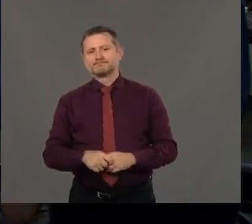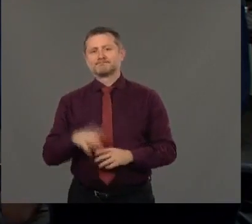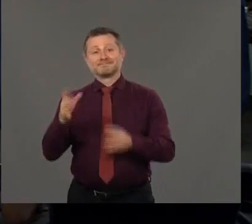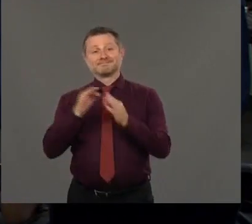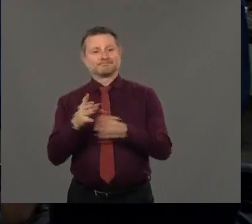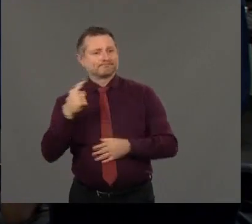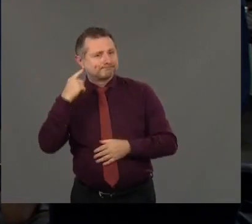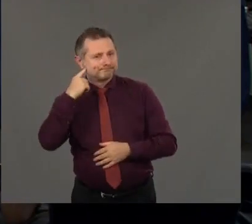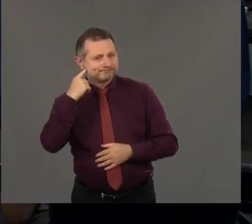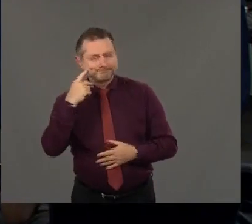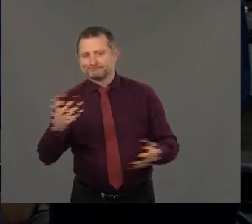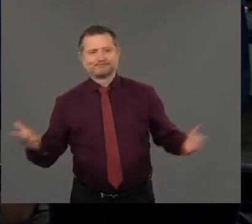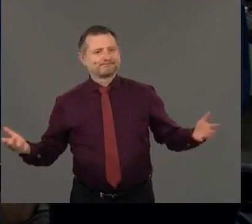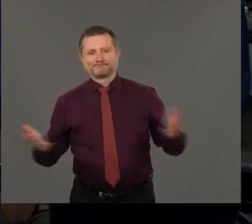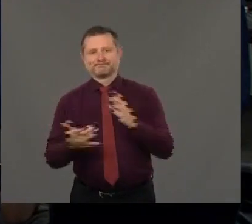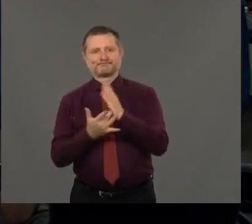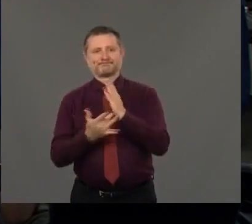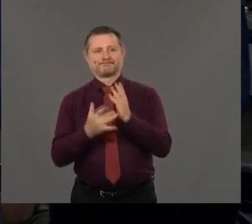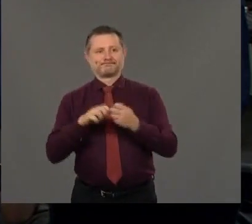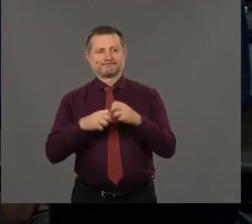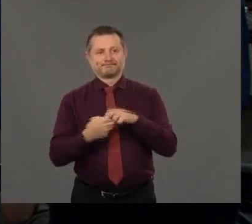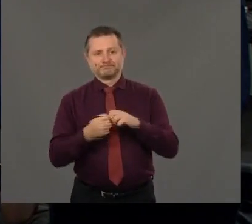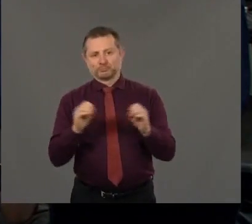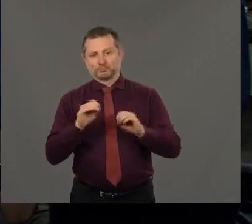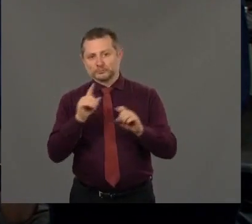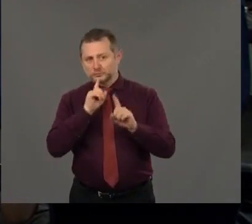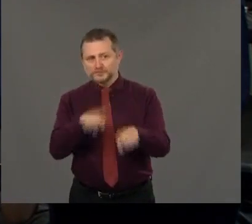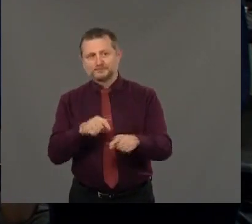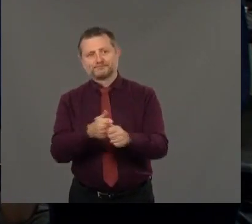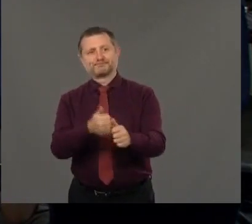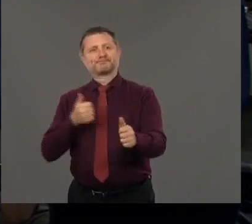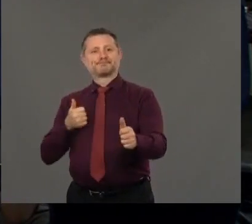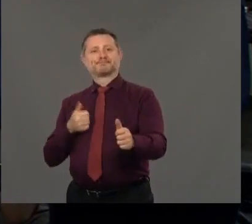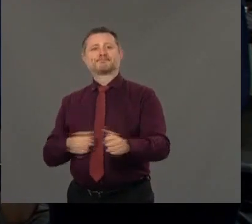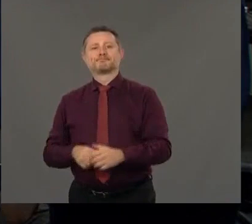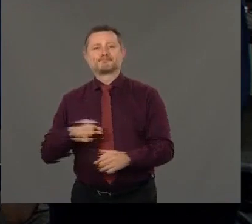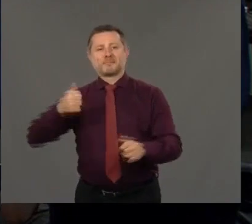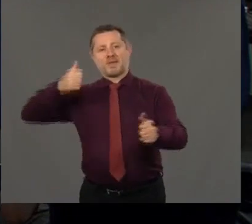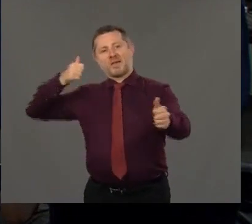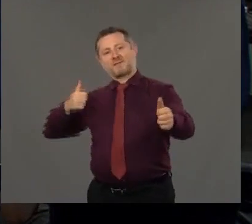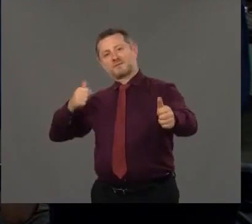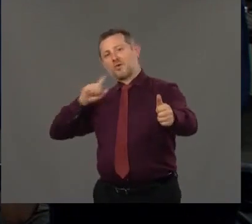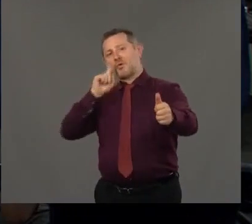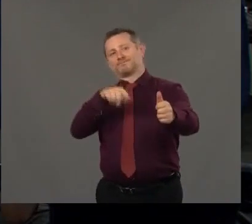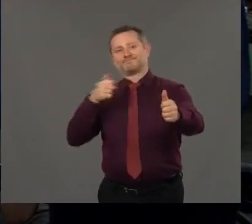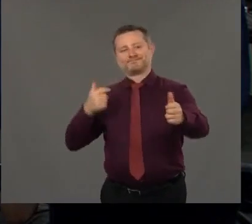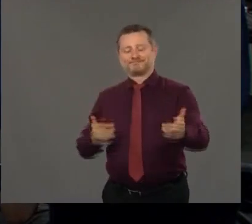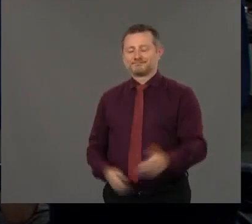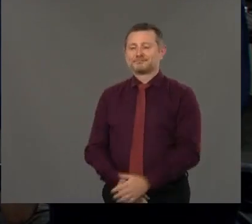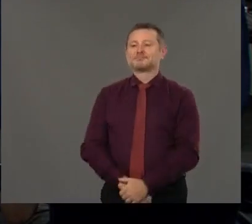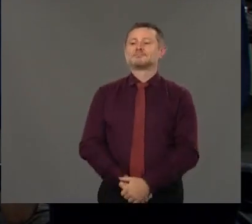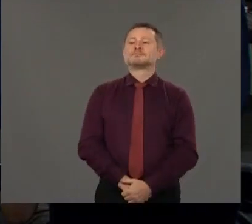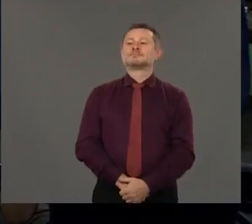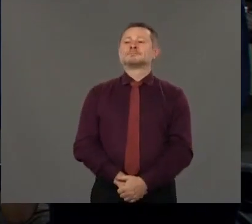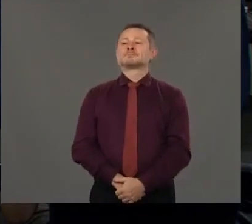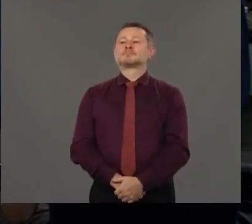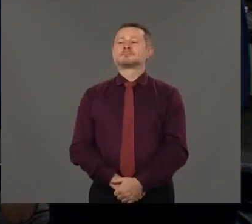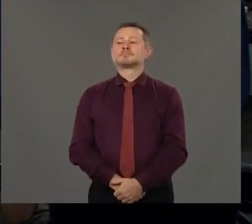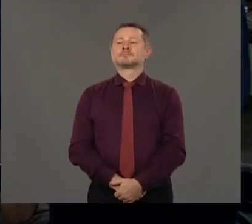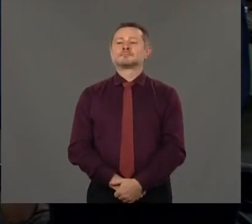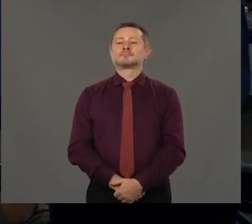dependent on PPEs coming from Asia and China, and we charged the let's take care of it at home. There's now concerns about prescription drugs also